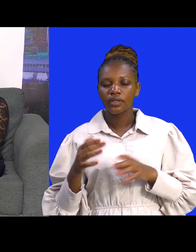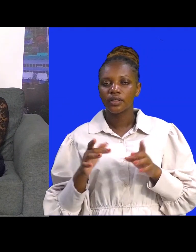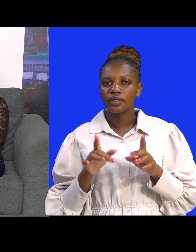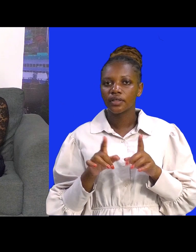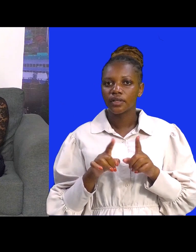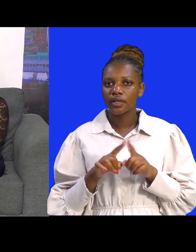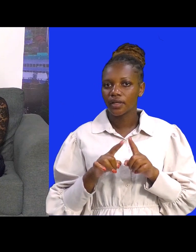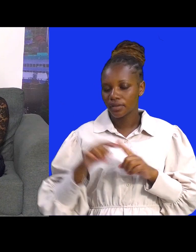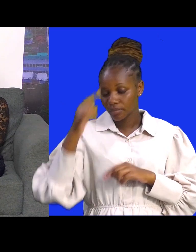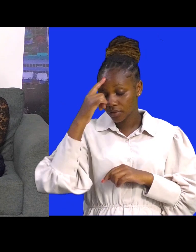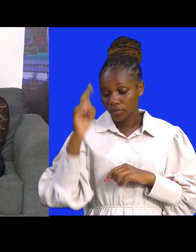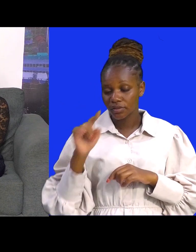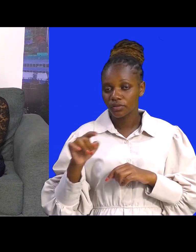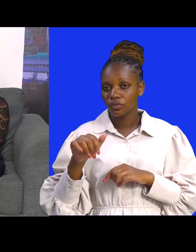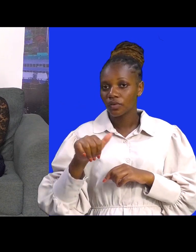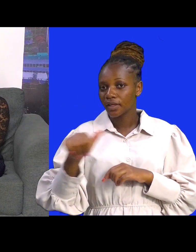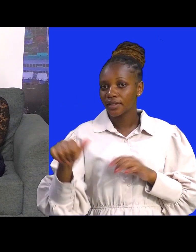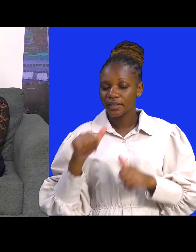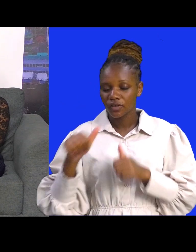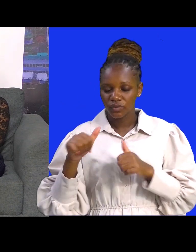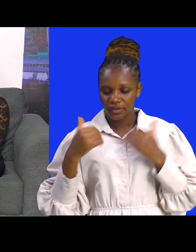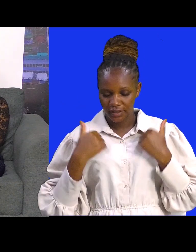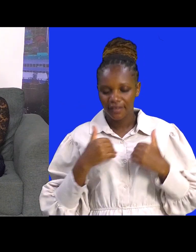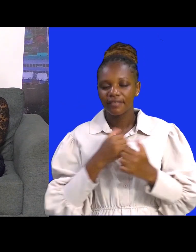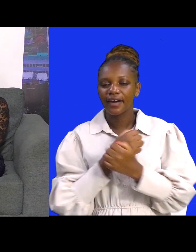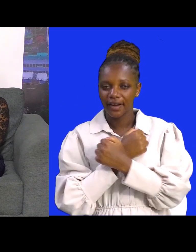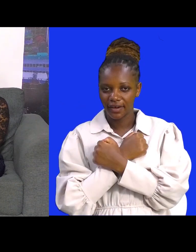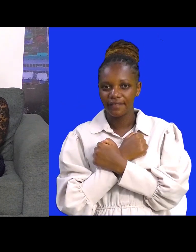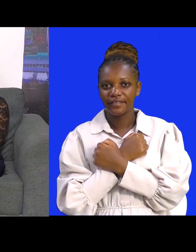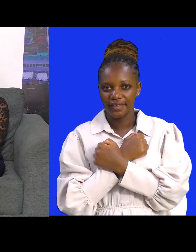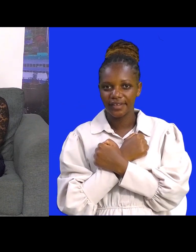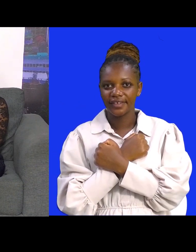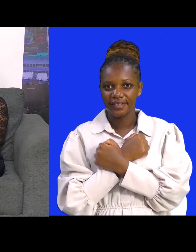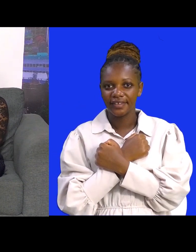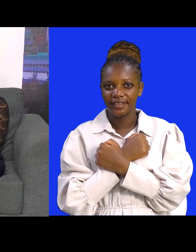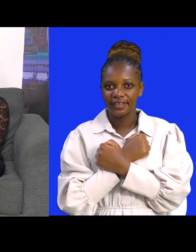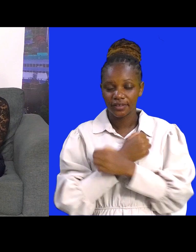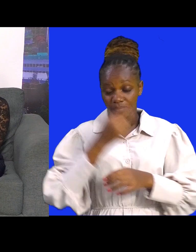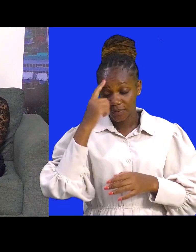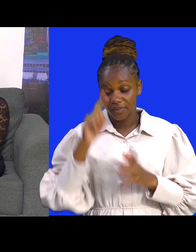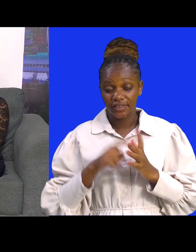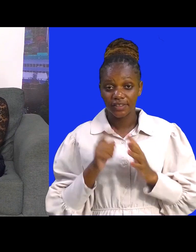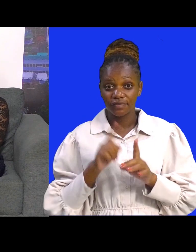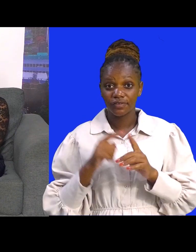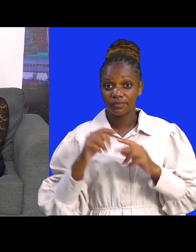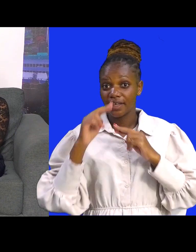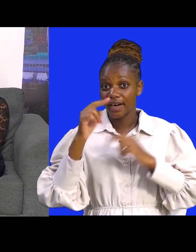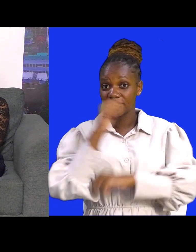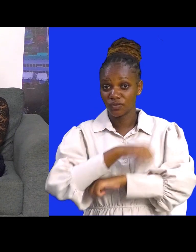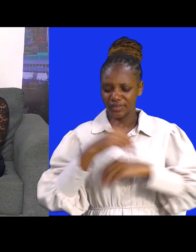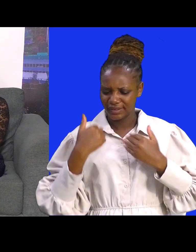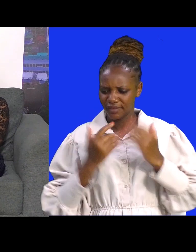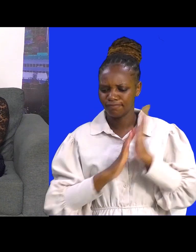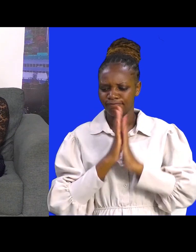and mostly it's because it's one area I really loved because starting from high school, I